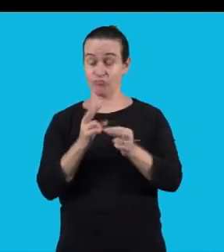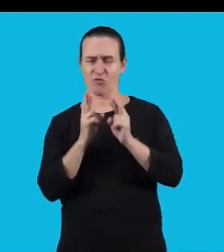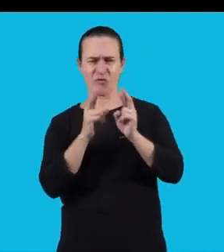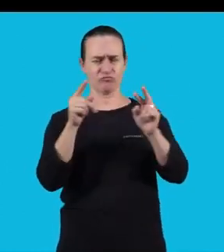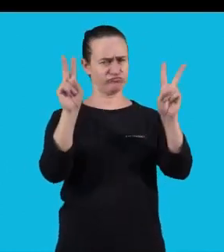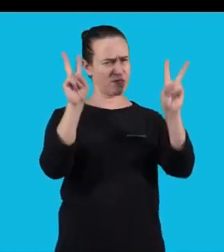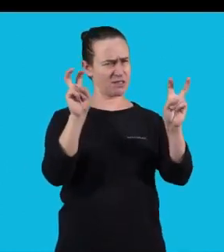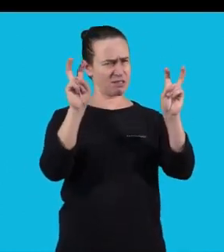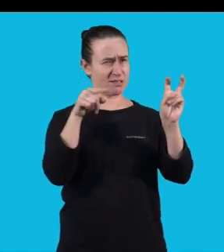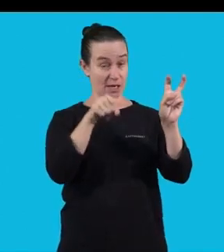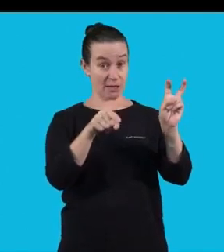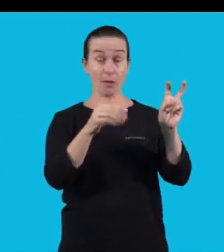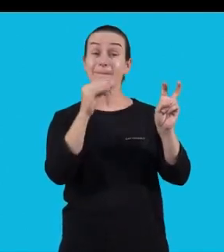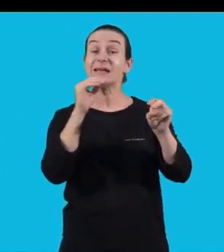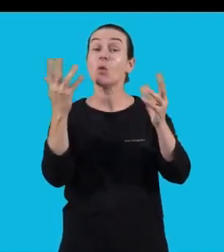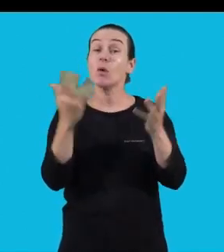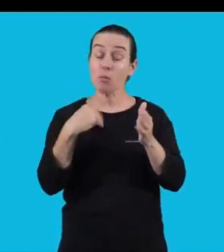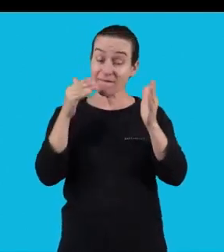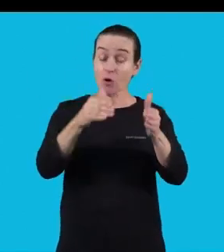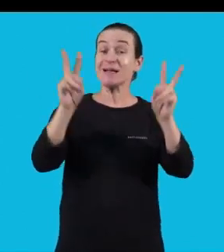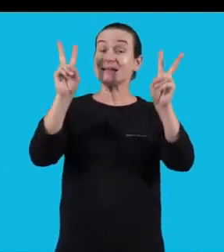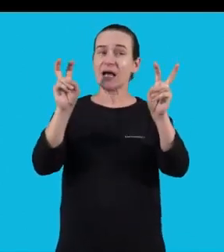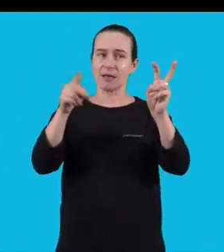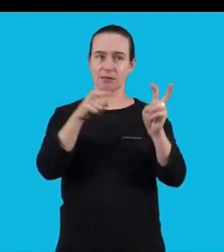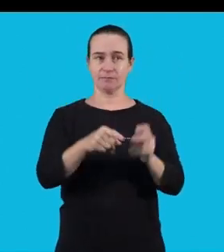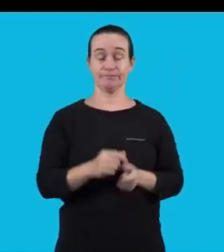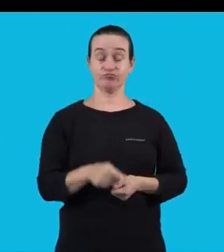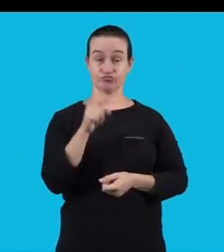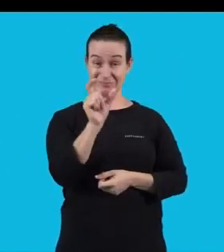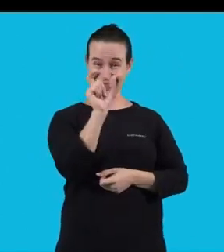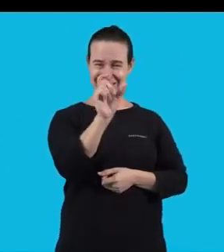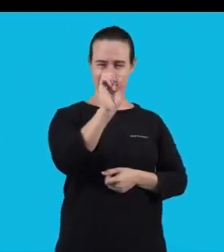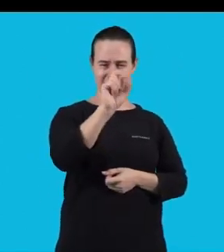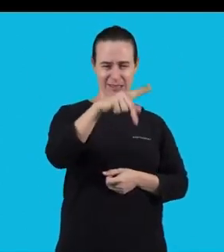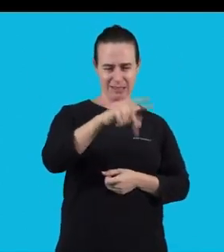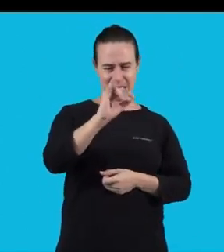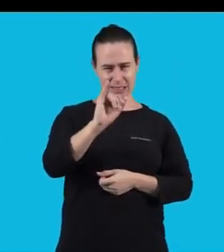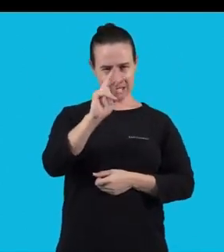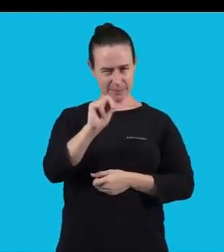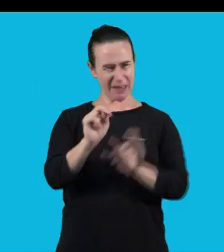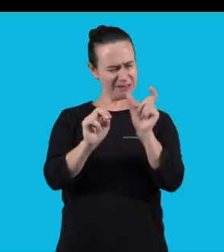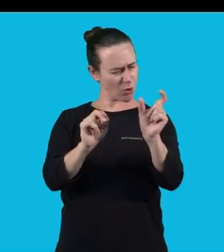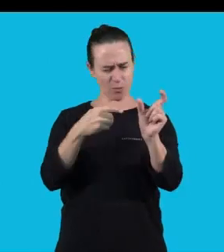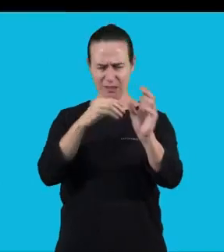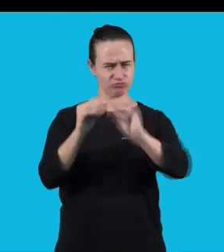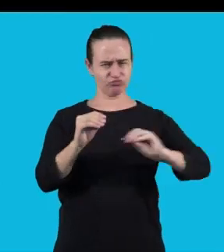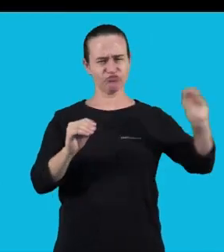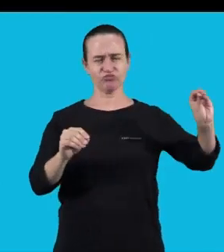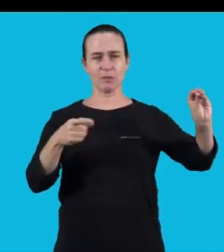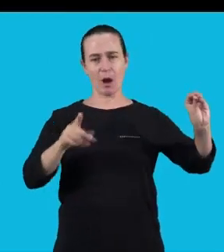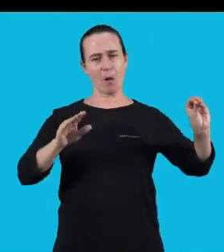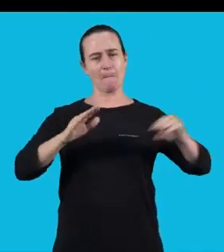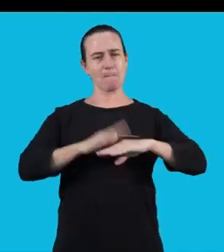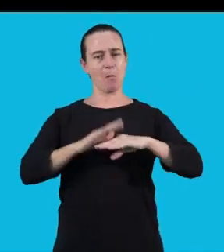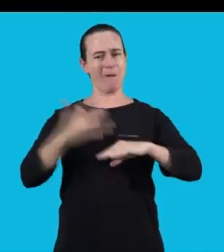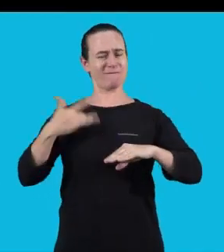title. That's where your focus needs to be. Replace the word spin with a formal English word. If you go back